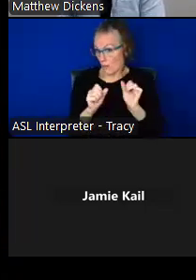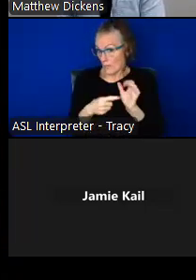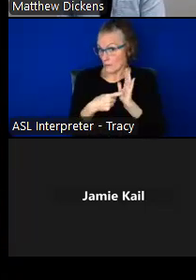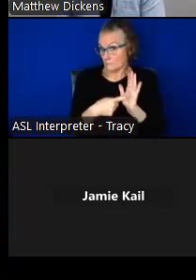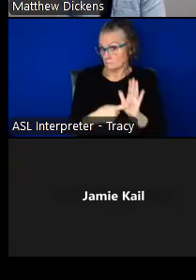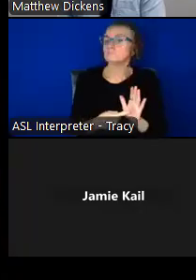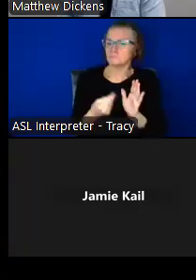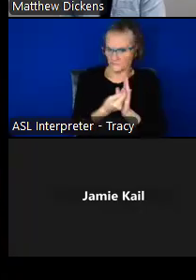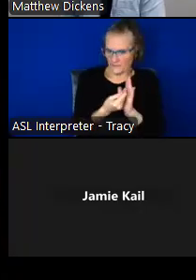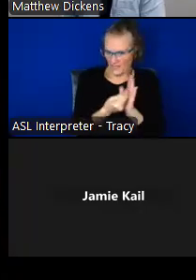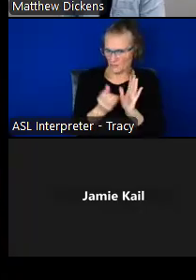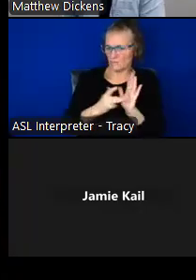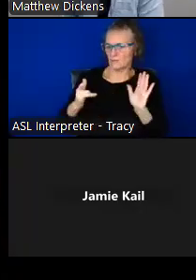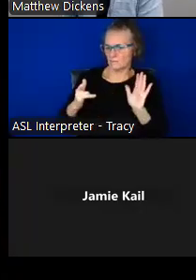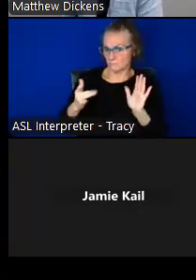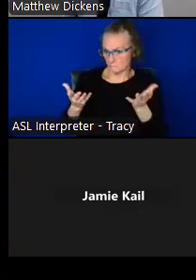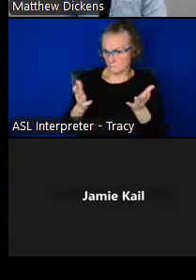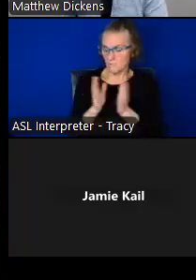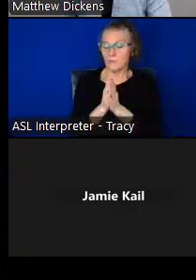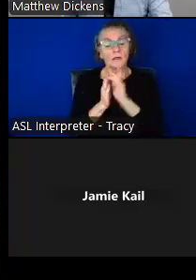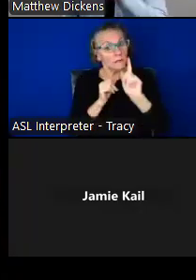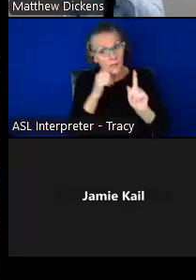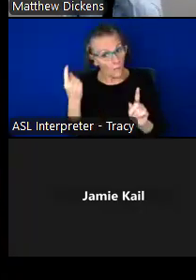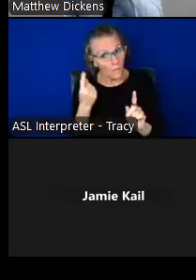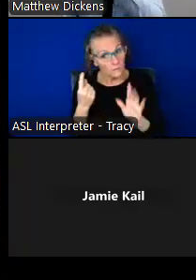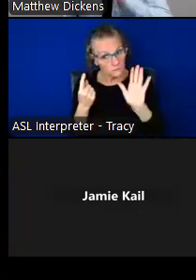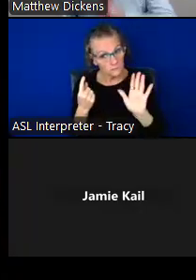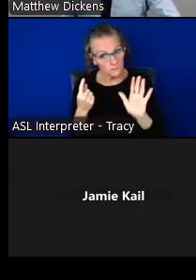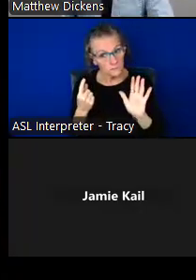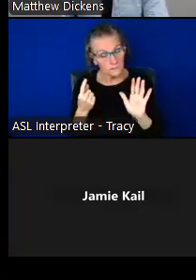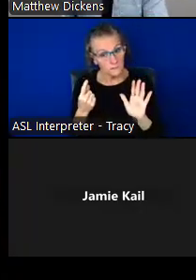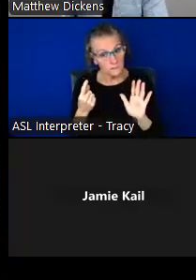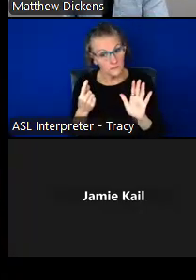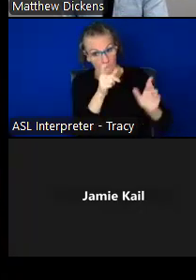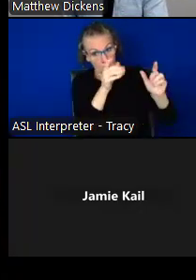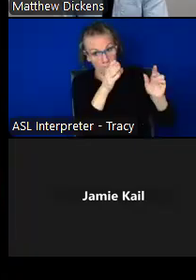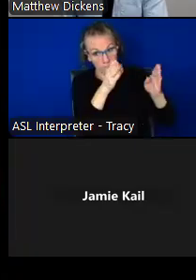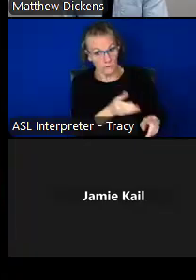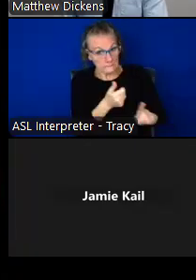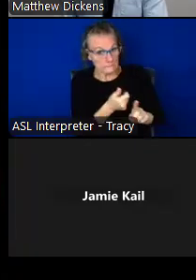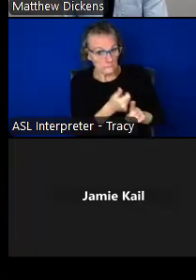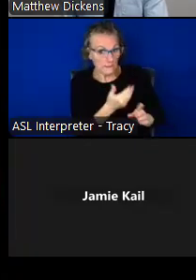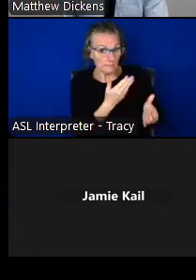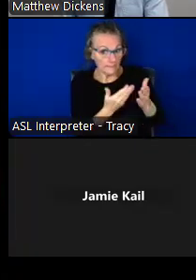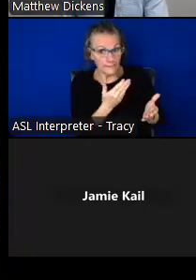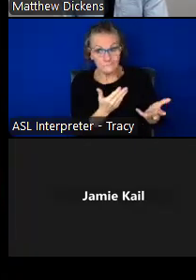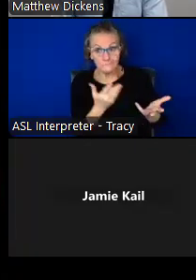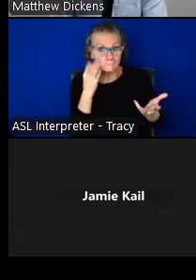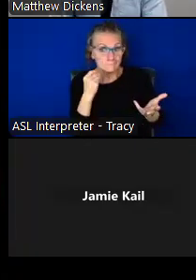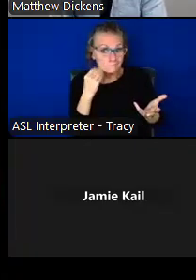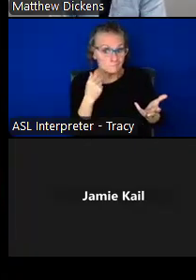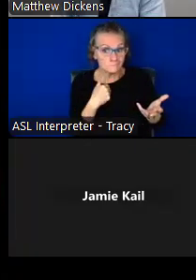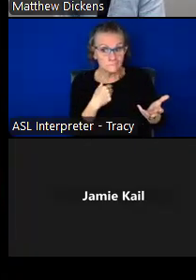indicate financial exploitation. Although not always. It could also be that an individual is experiencing like